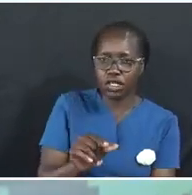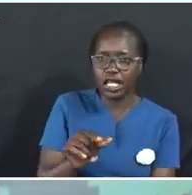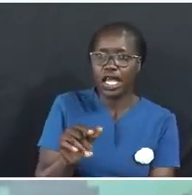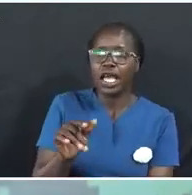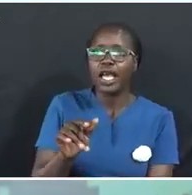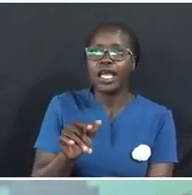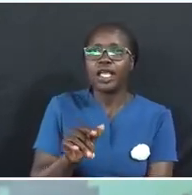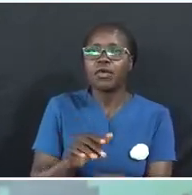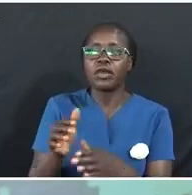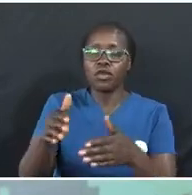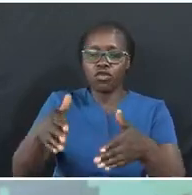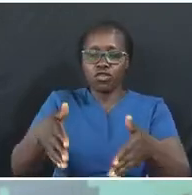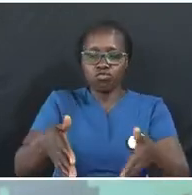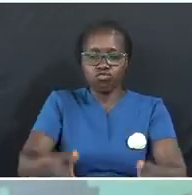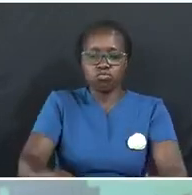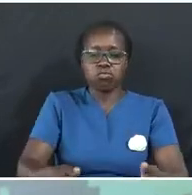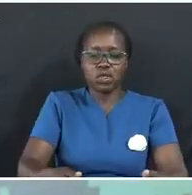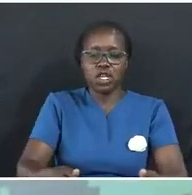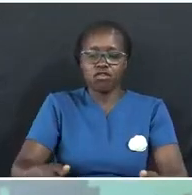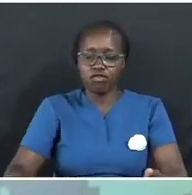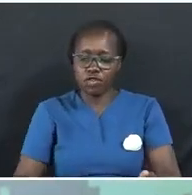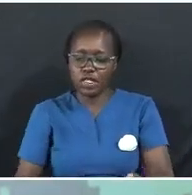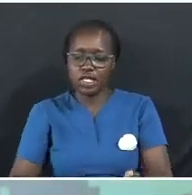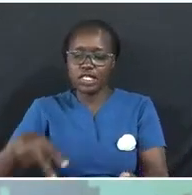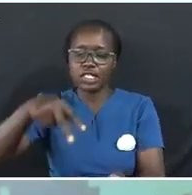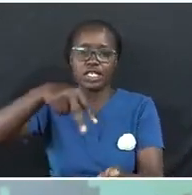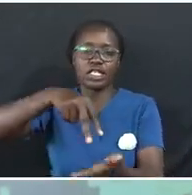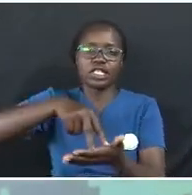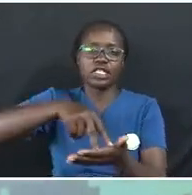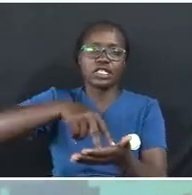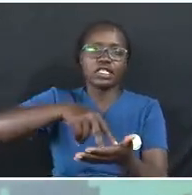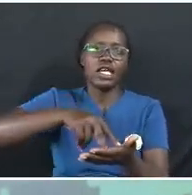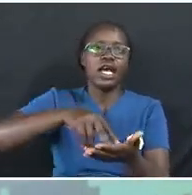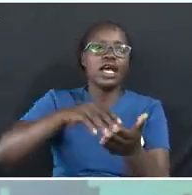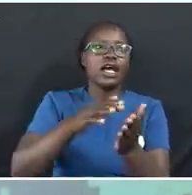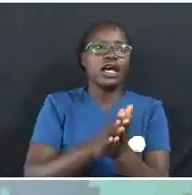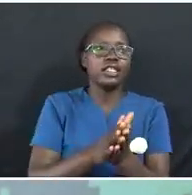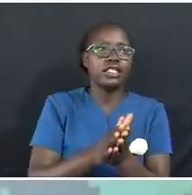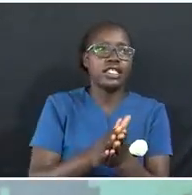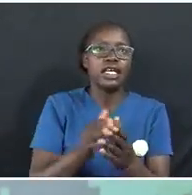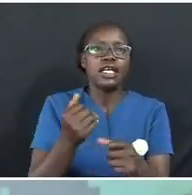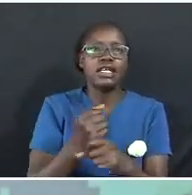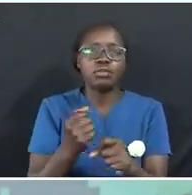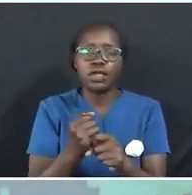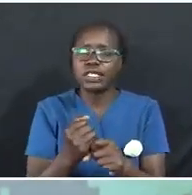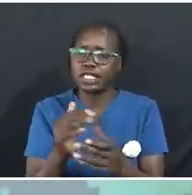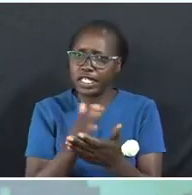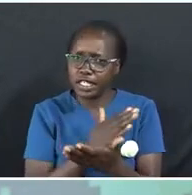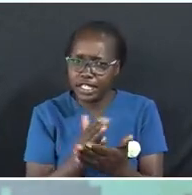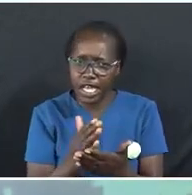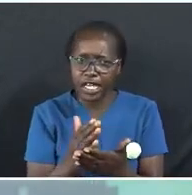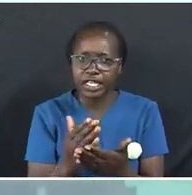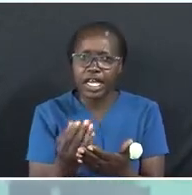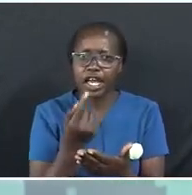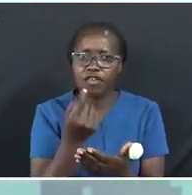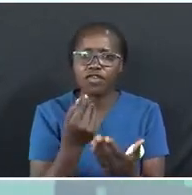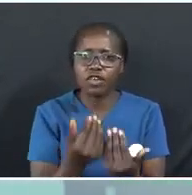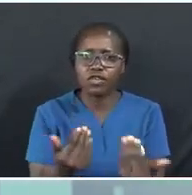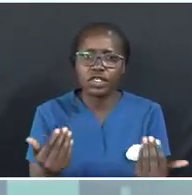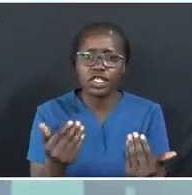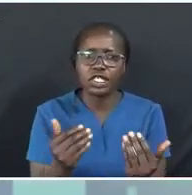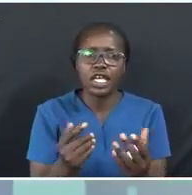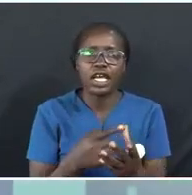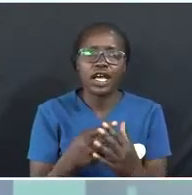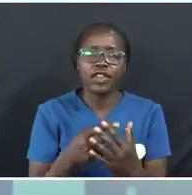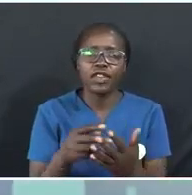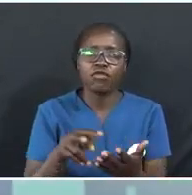went down the grave. He resurrected. He even made them pray free. They shared a few things. And again, he